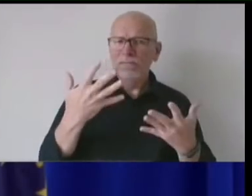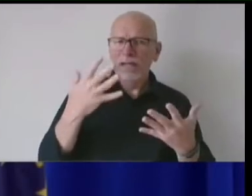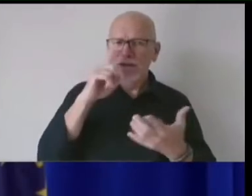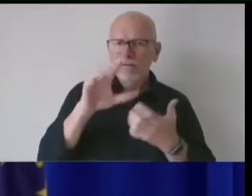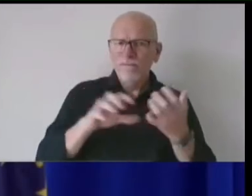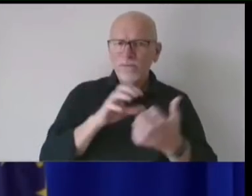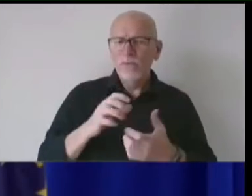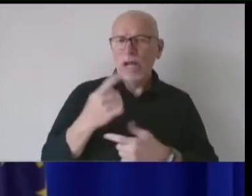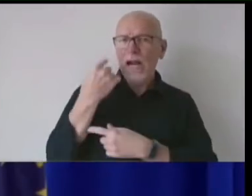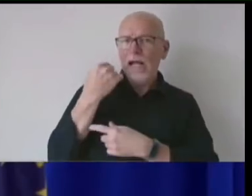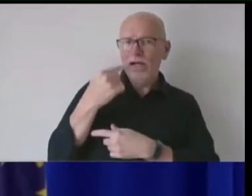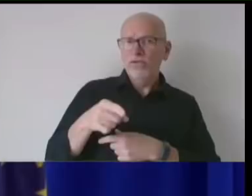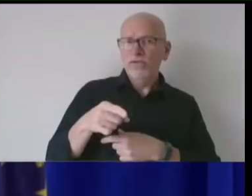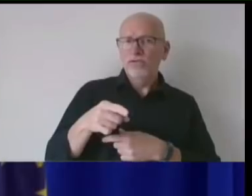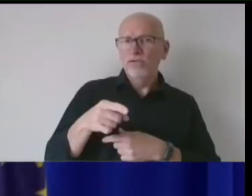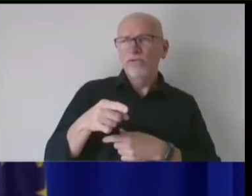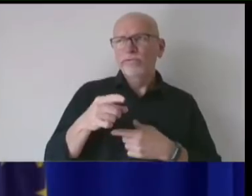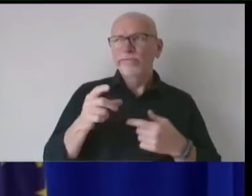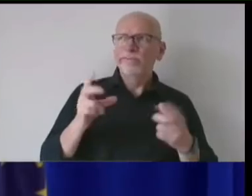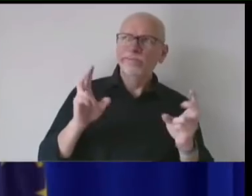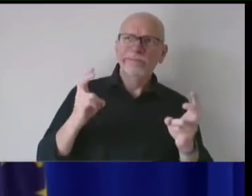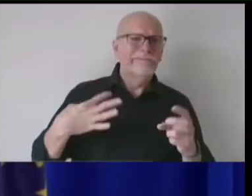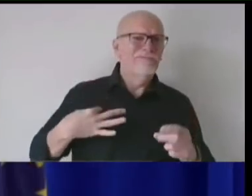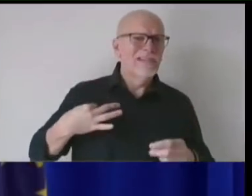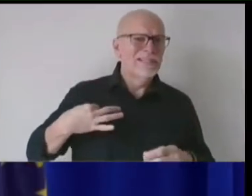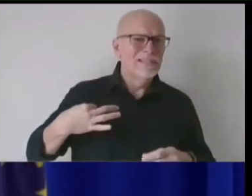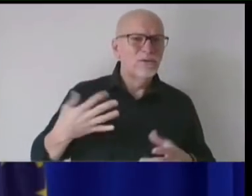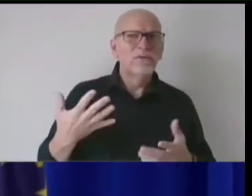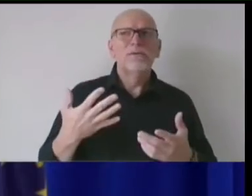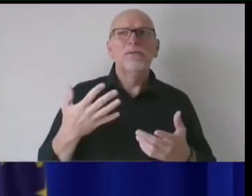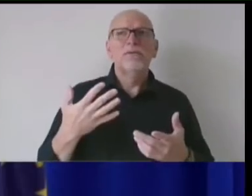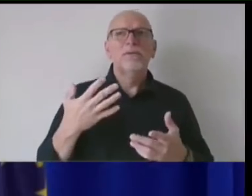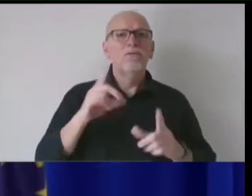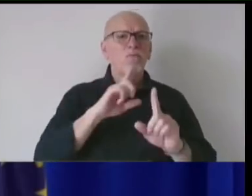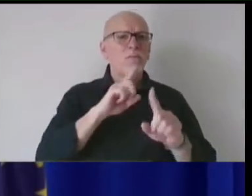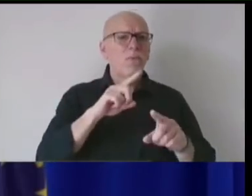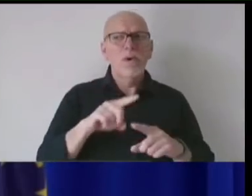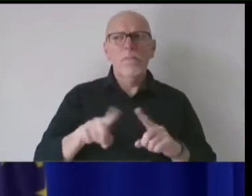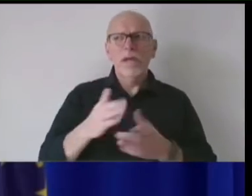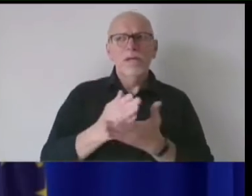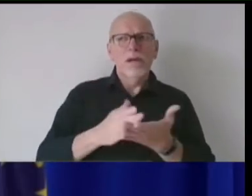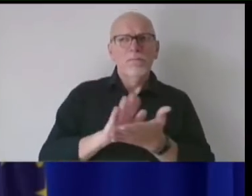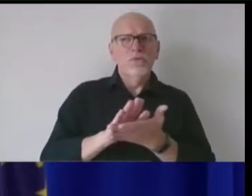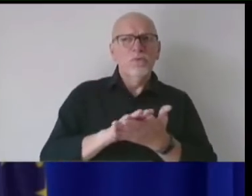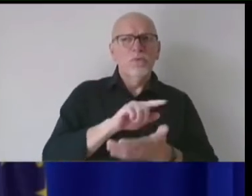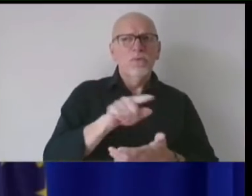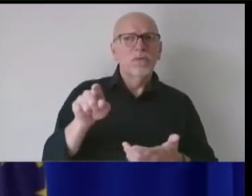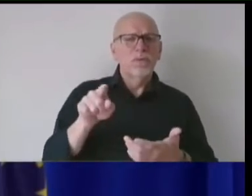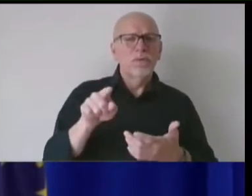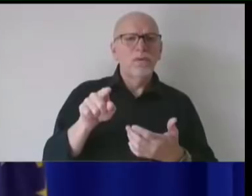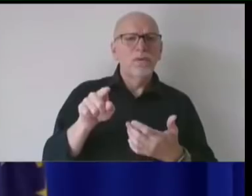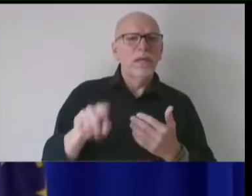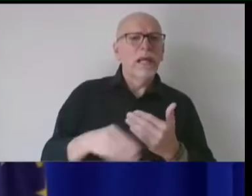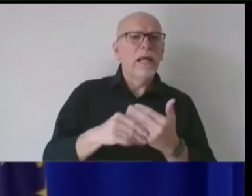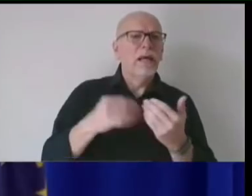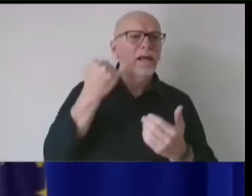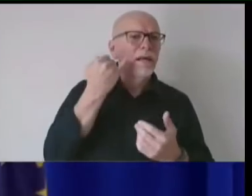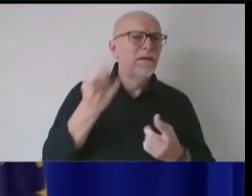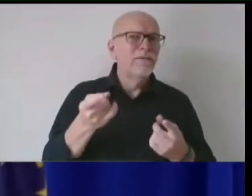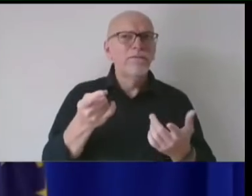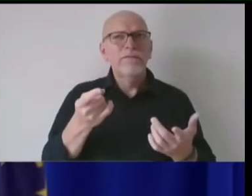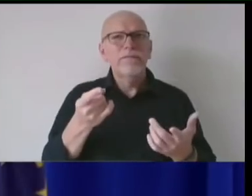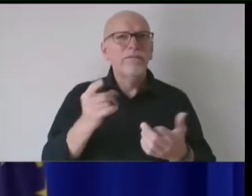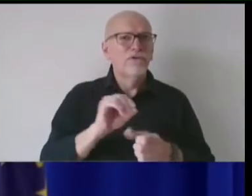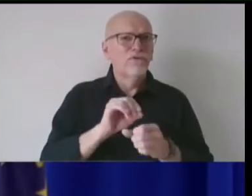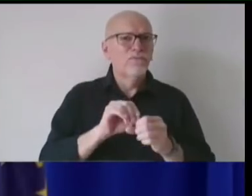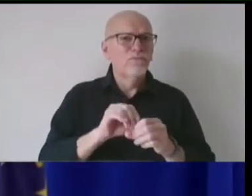year it was seen as sort of voluntary. Some schools are only adding it if they can say it spread